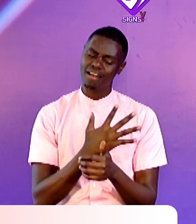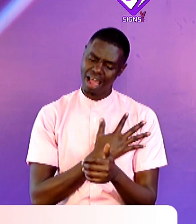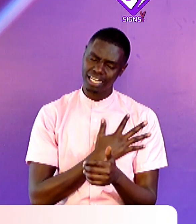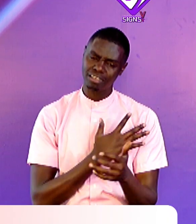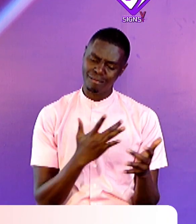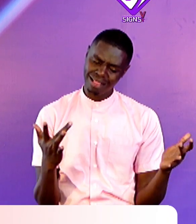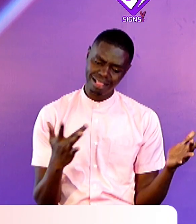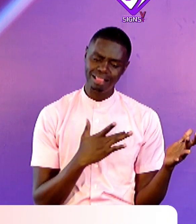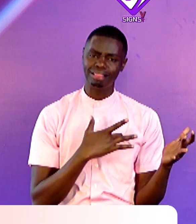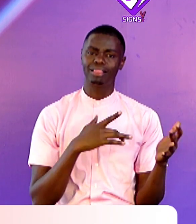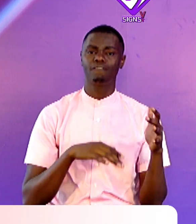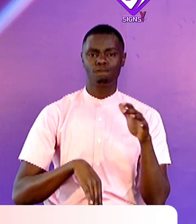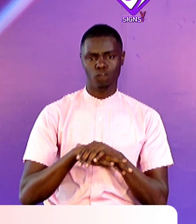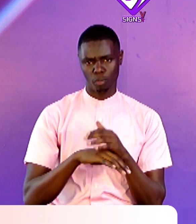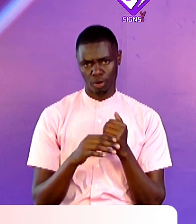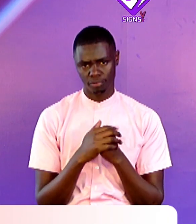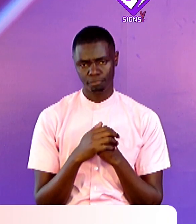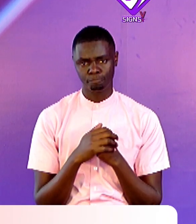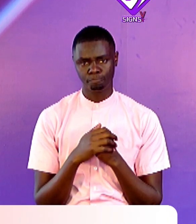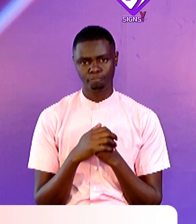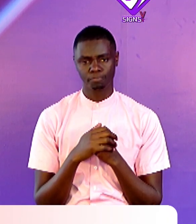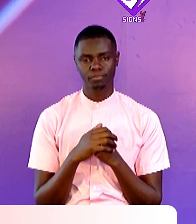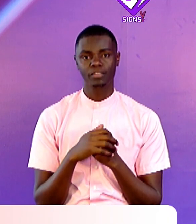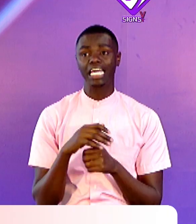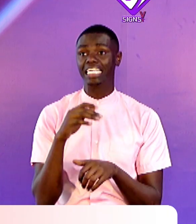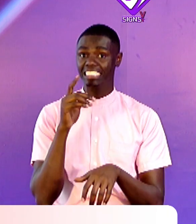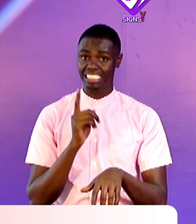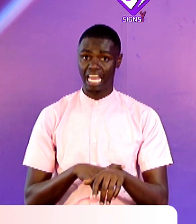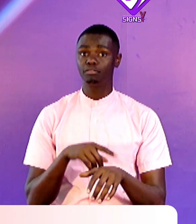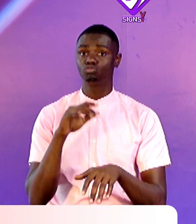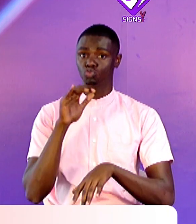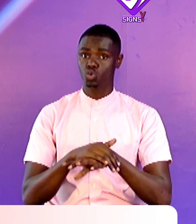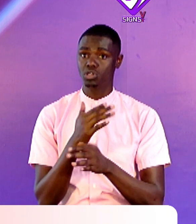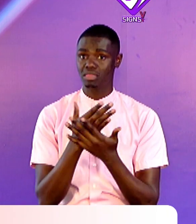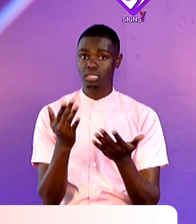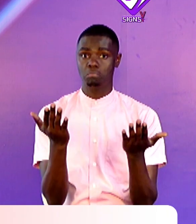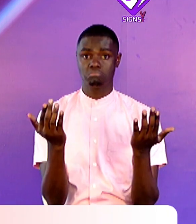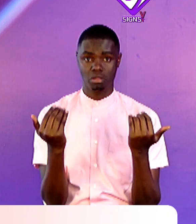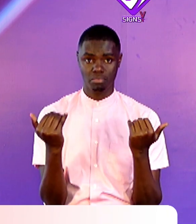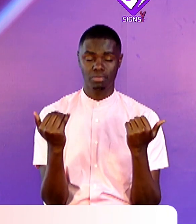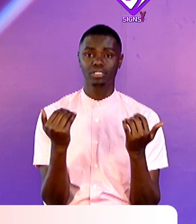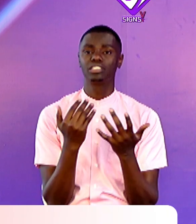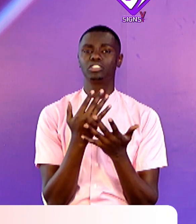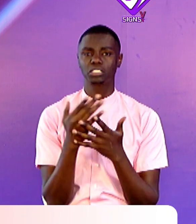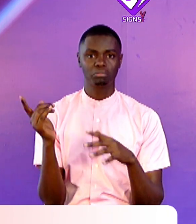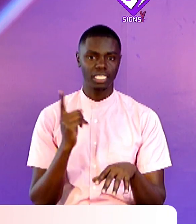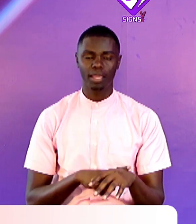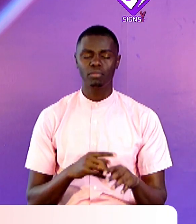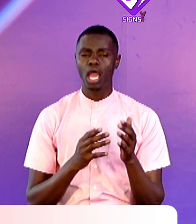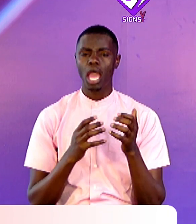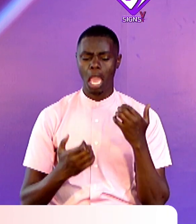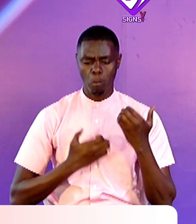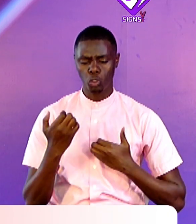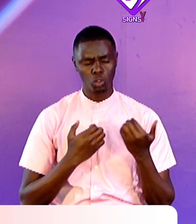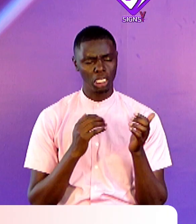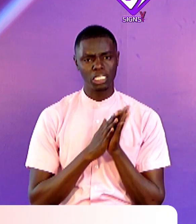where are we placed? Yes. So when good comes, sometimes you can just be overwhelmed, but with